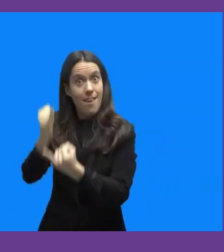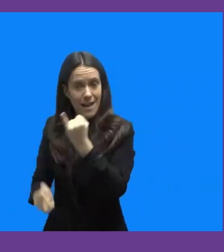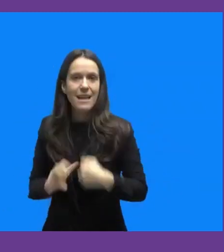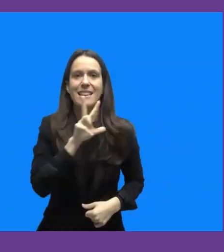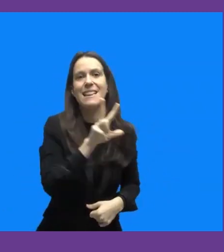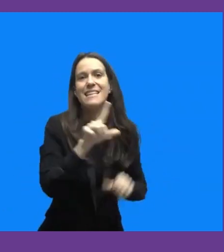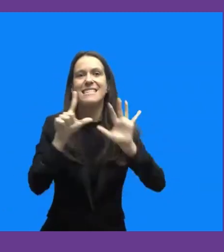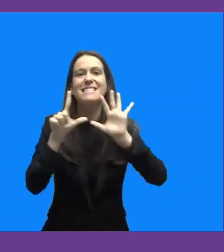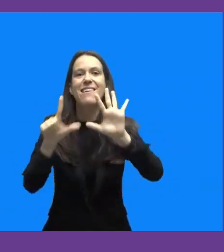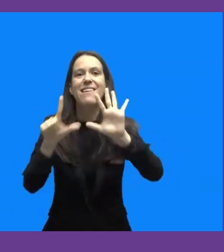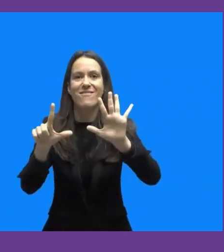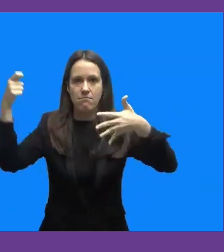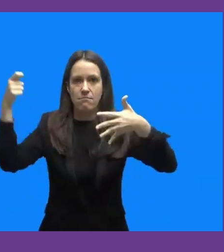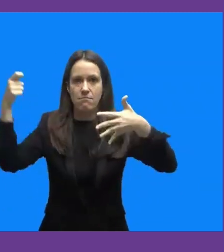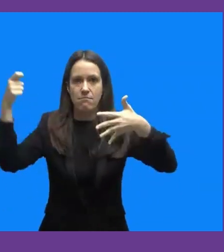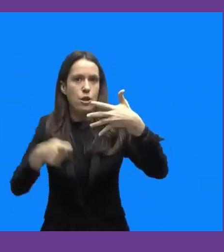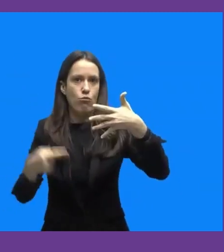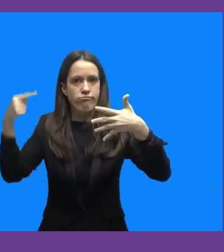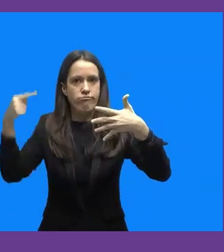And we did not only